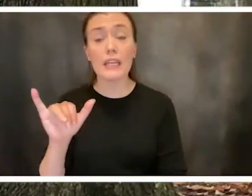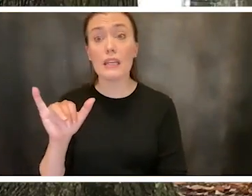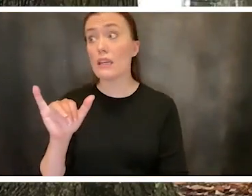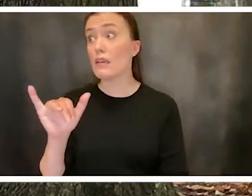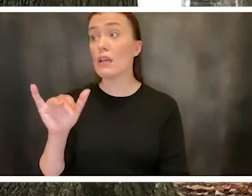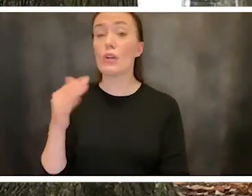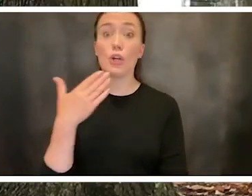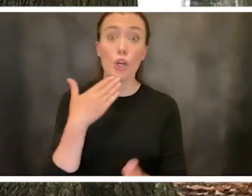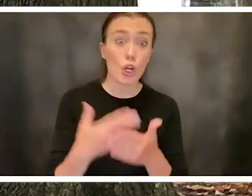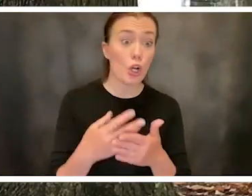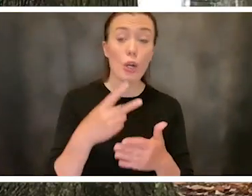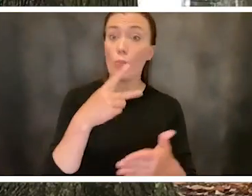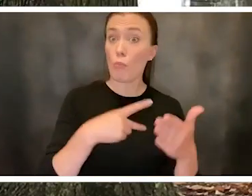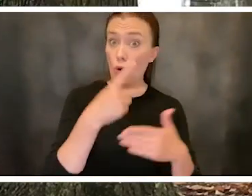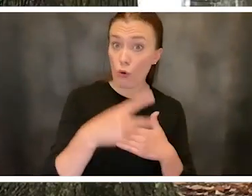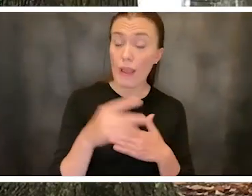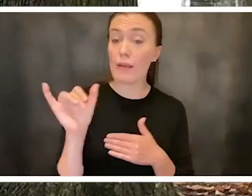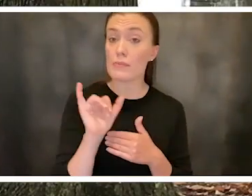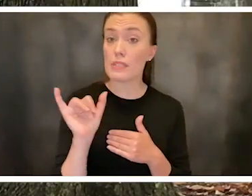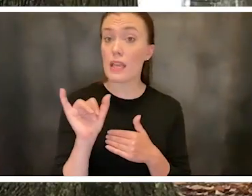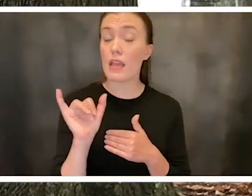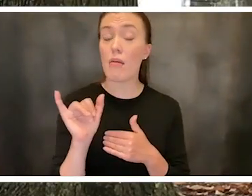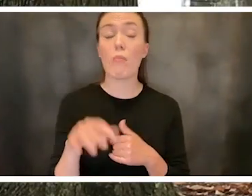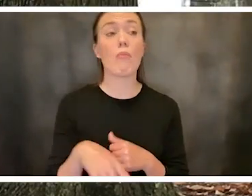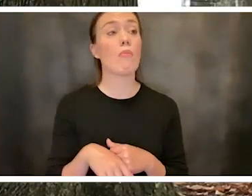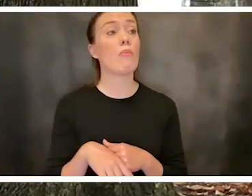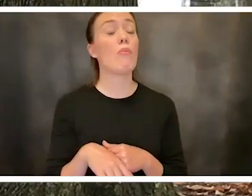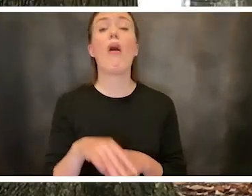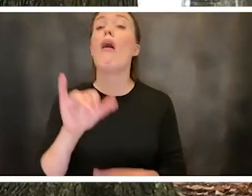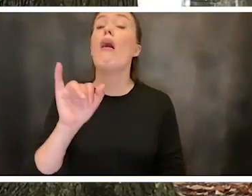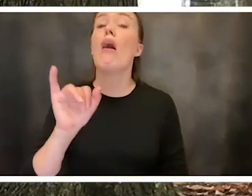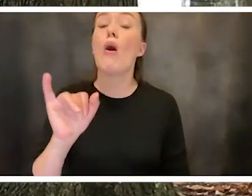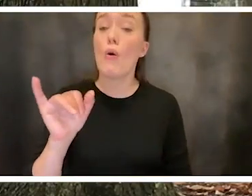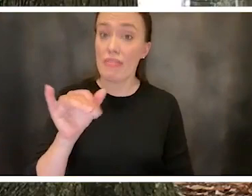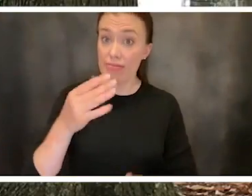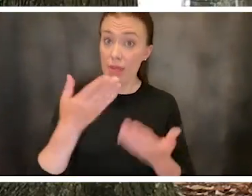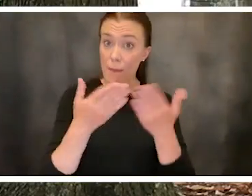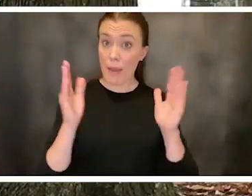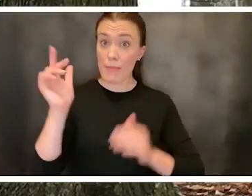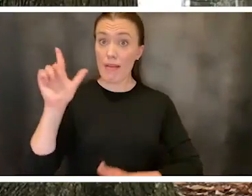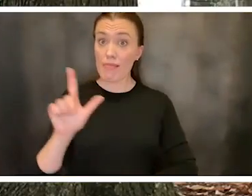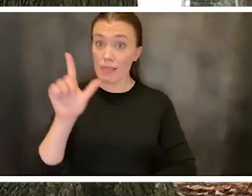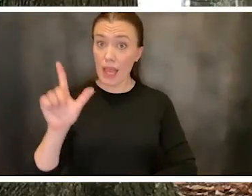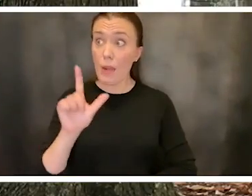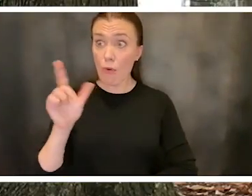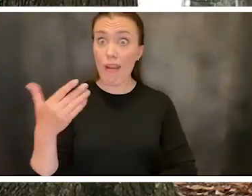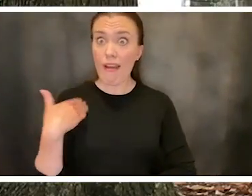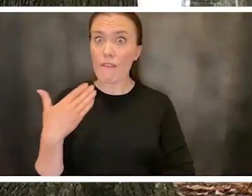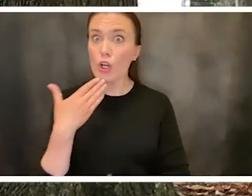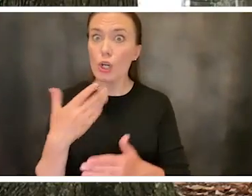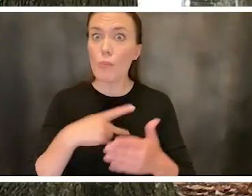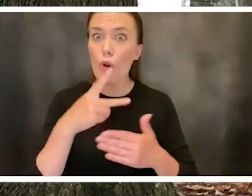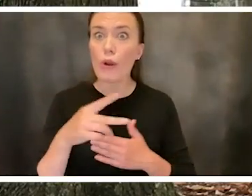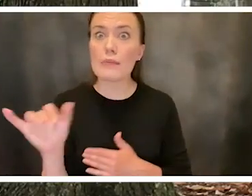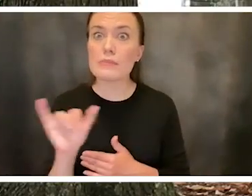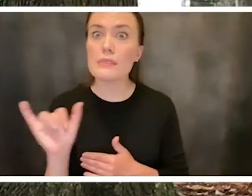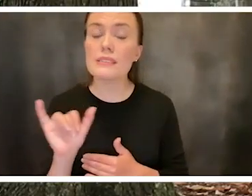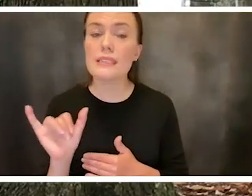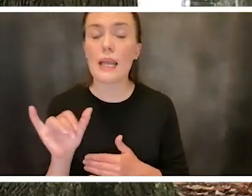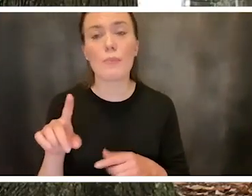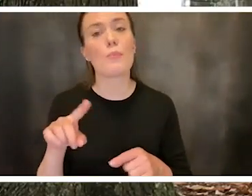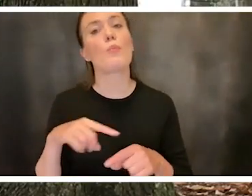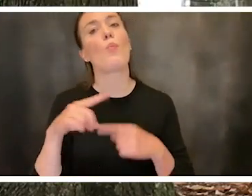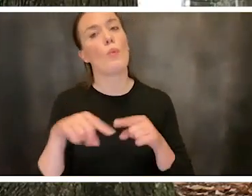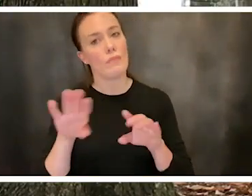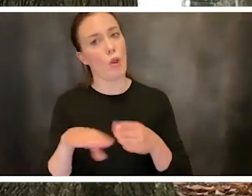been good. And then the Public Library has an amazing programs, both music and just all sorts of stuff. So when they're open back up